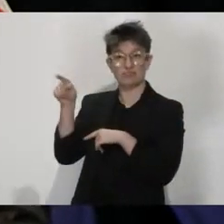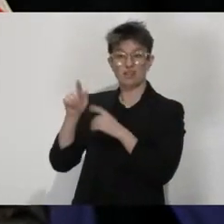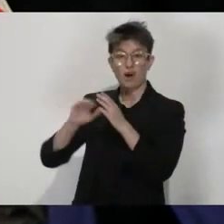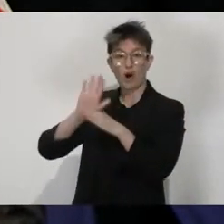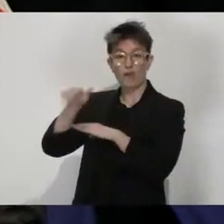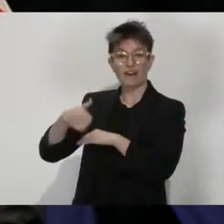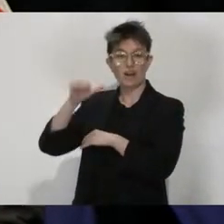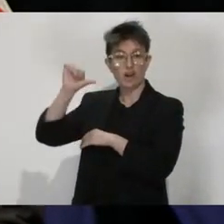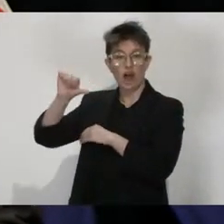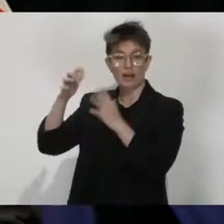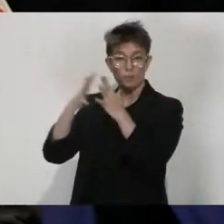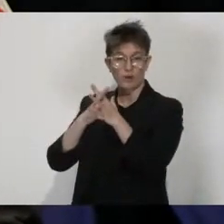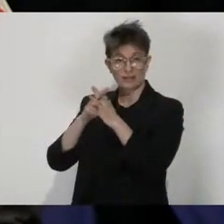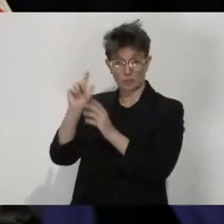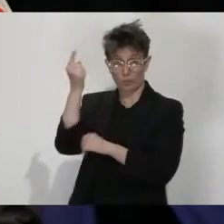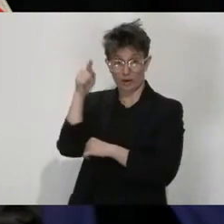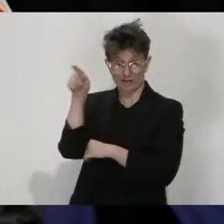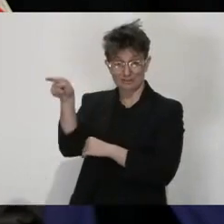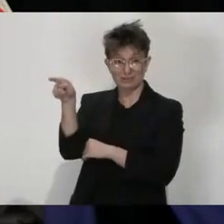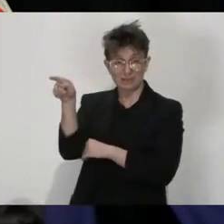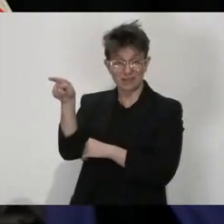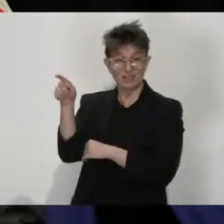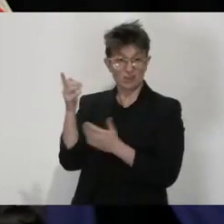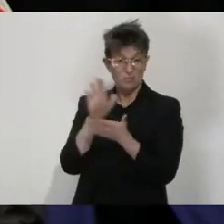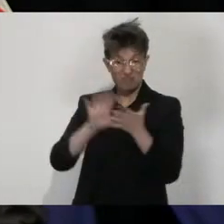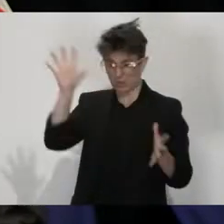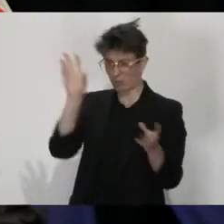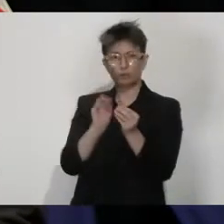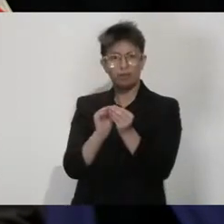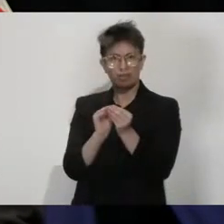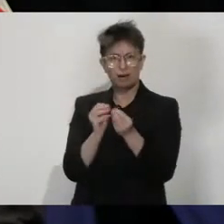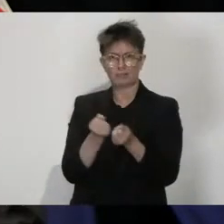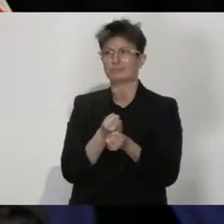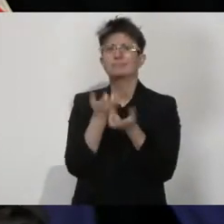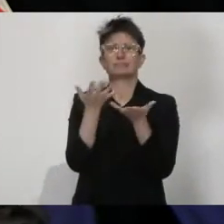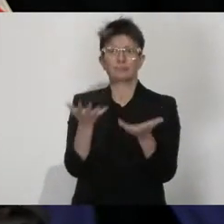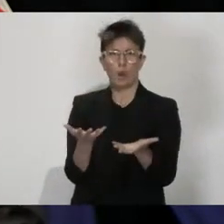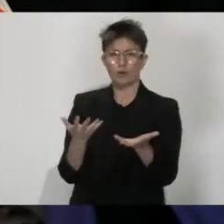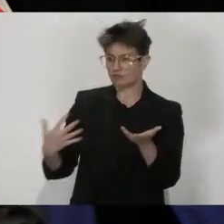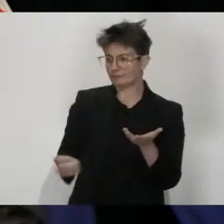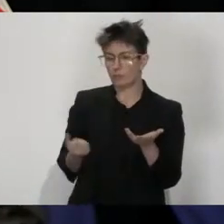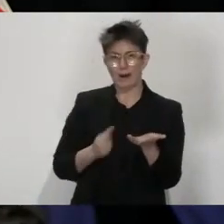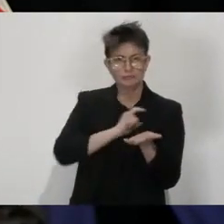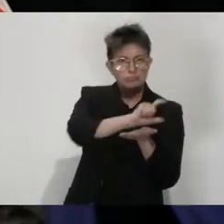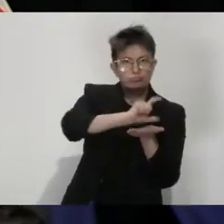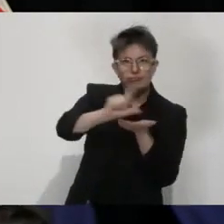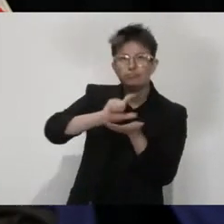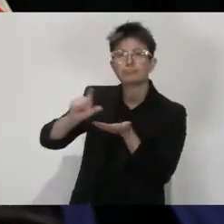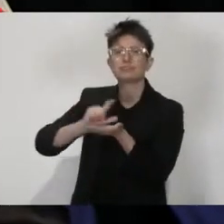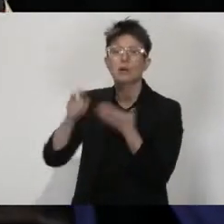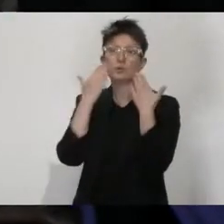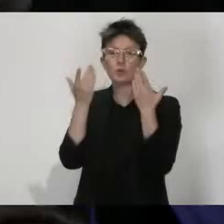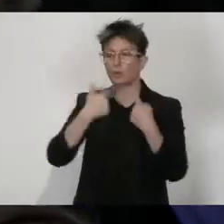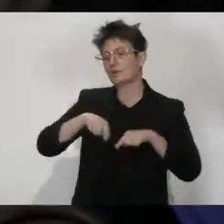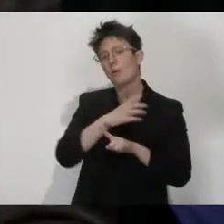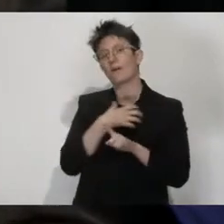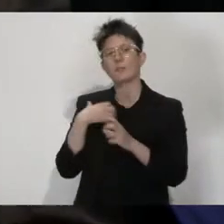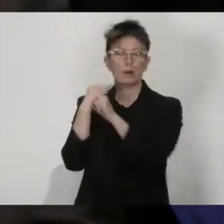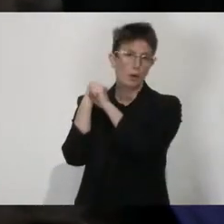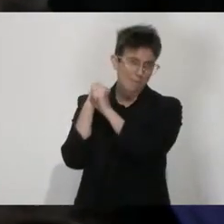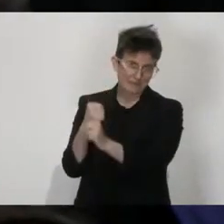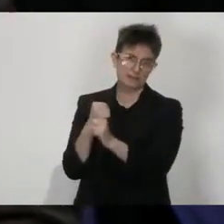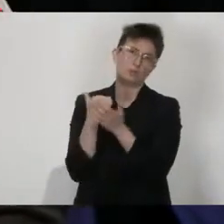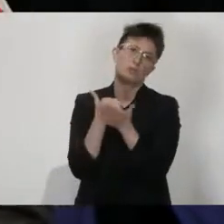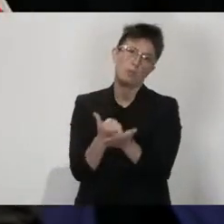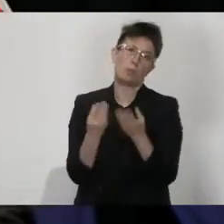how committed we are to supporting businesses and jobs as we respond to the impacts of COVID-19. I do want to remind